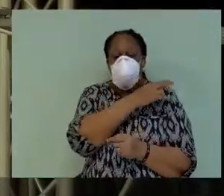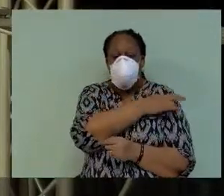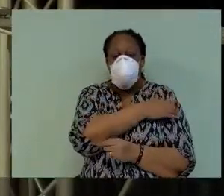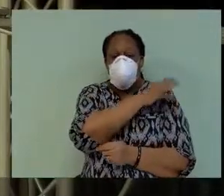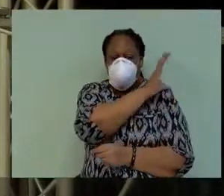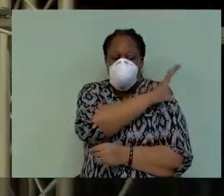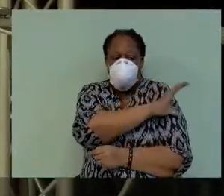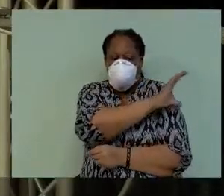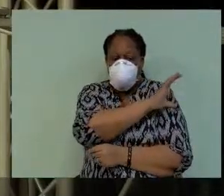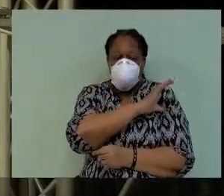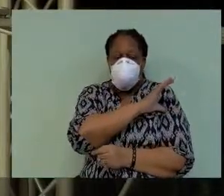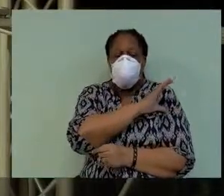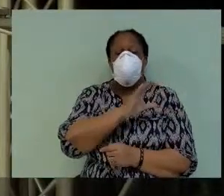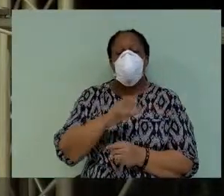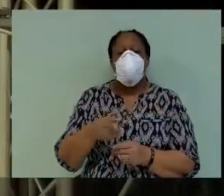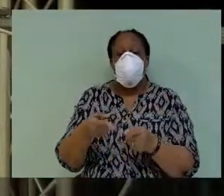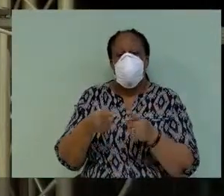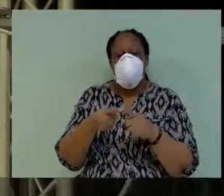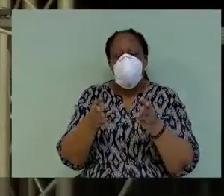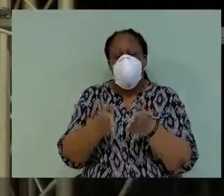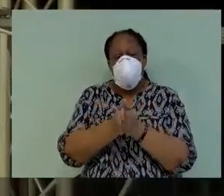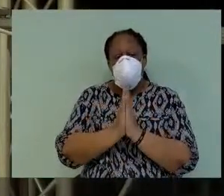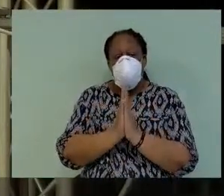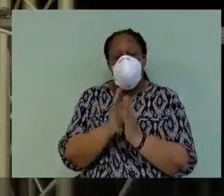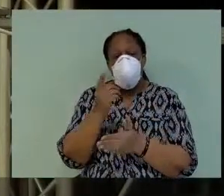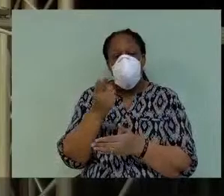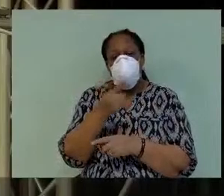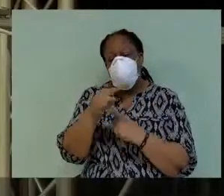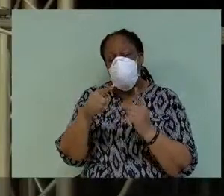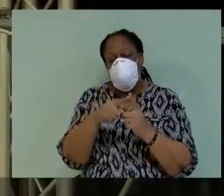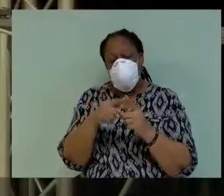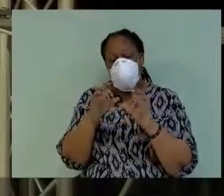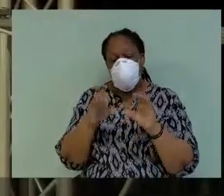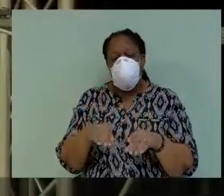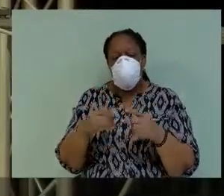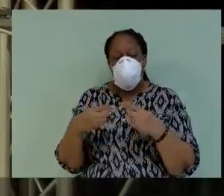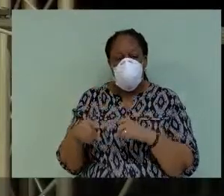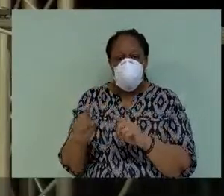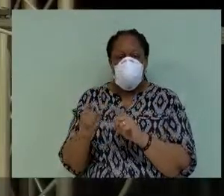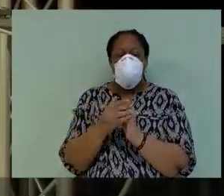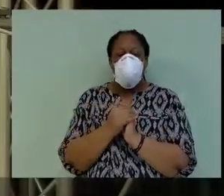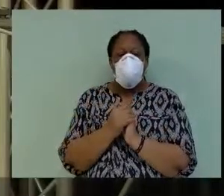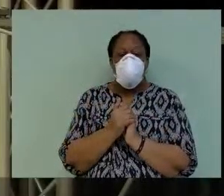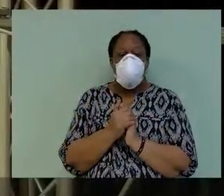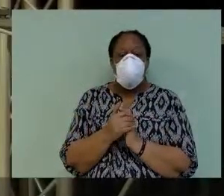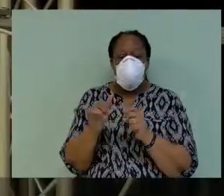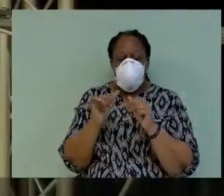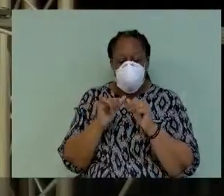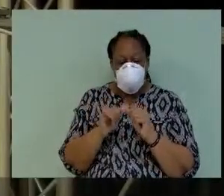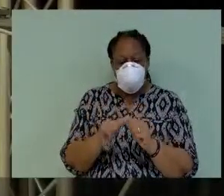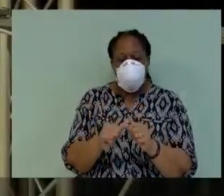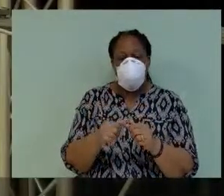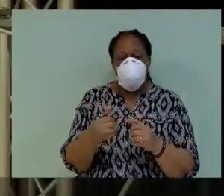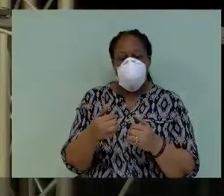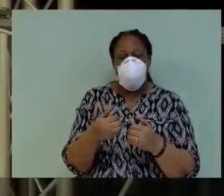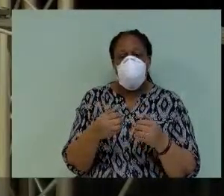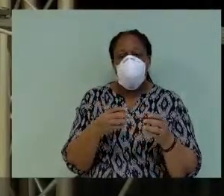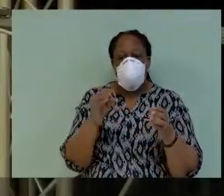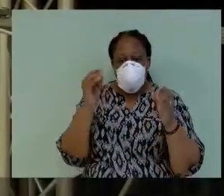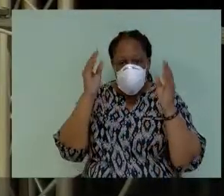to receive the daily schedule. I encourage you to continue to adhere to all safety